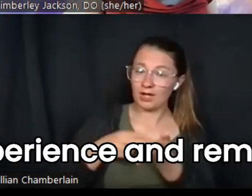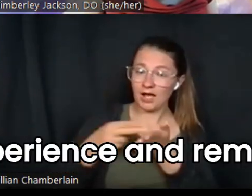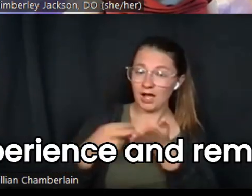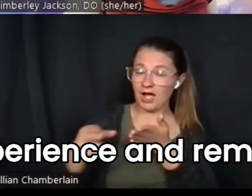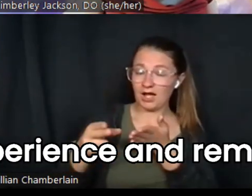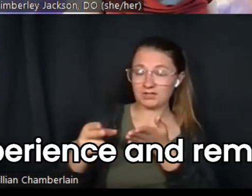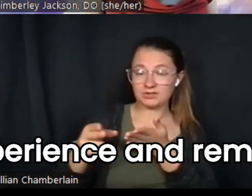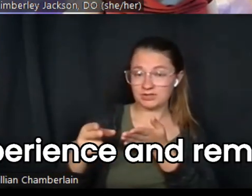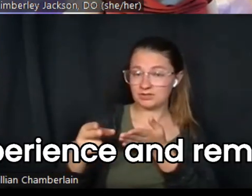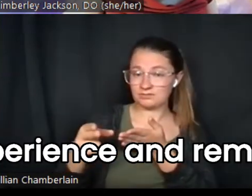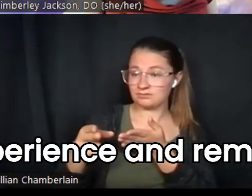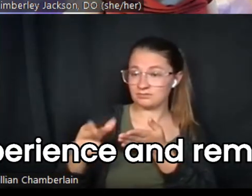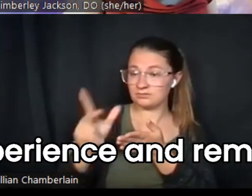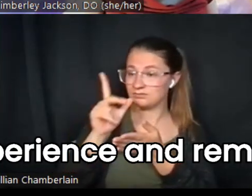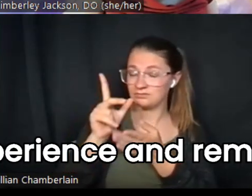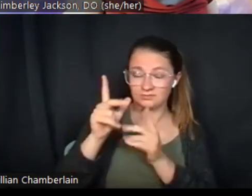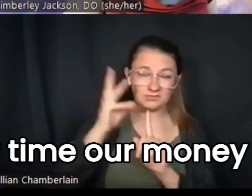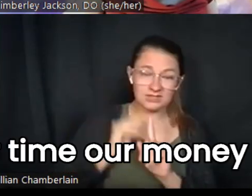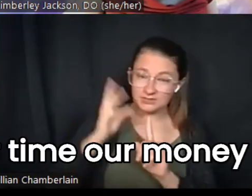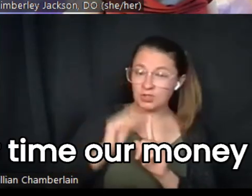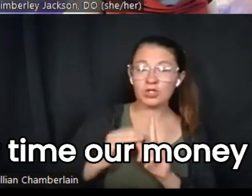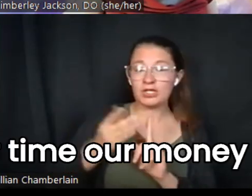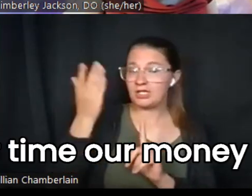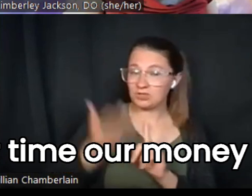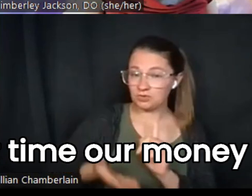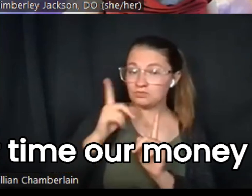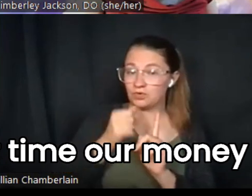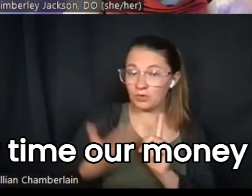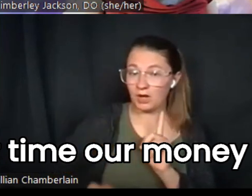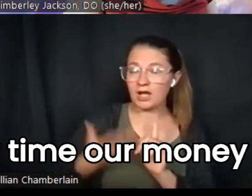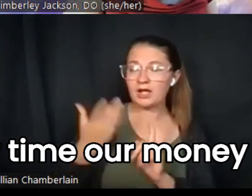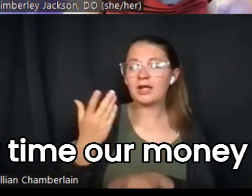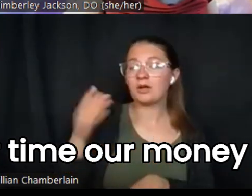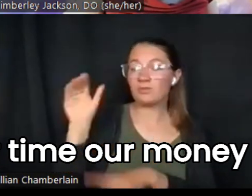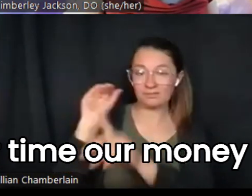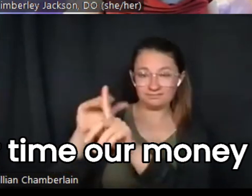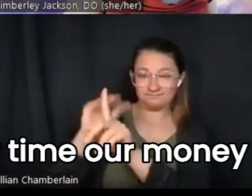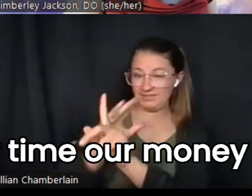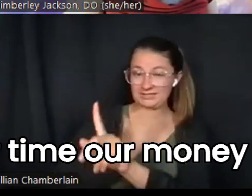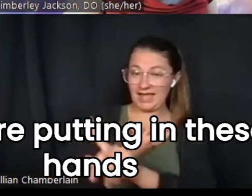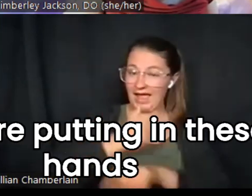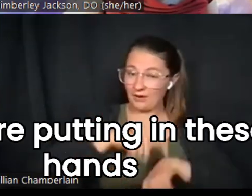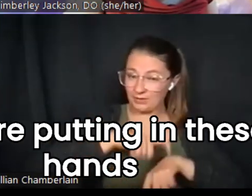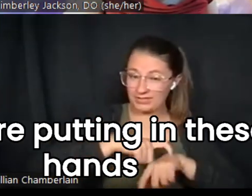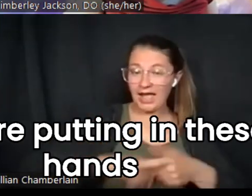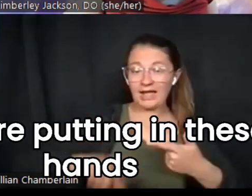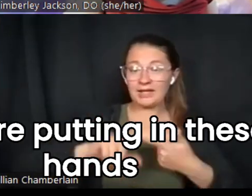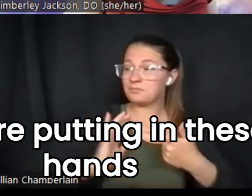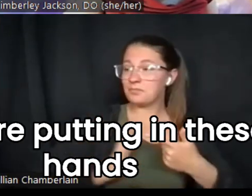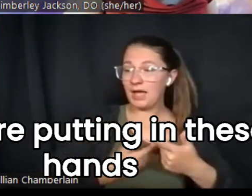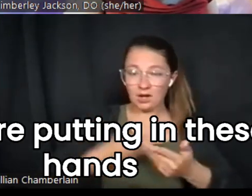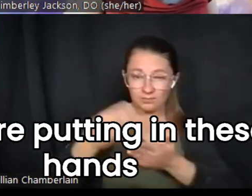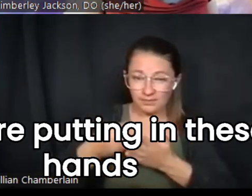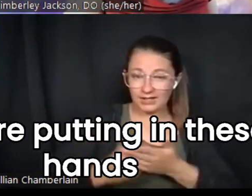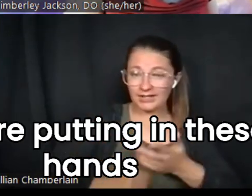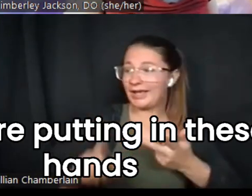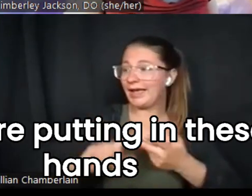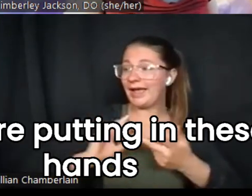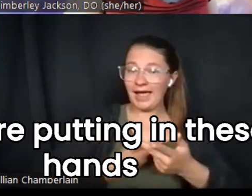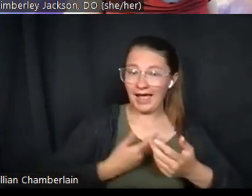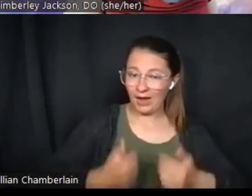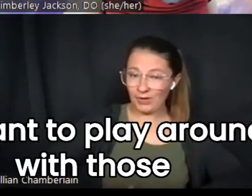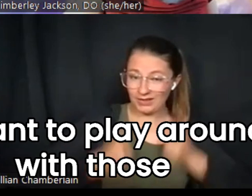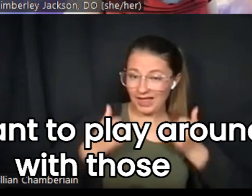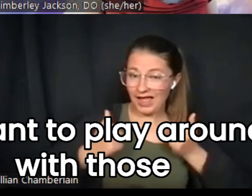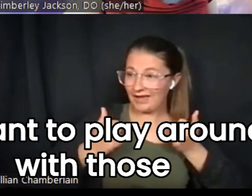authentic experience, and remind them that it is our time, our money, and our lives that we are putting in these people's